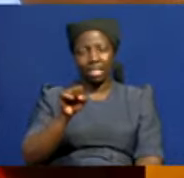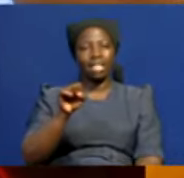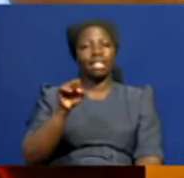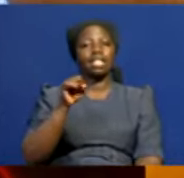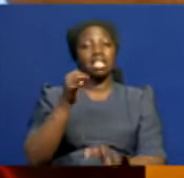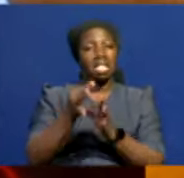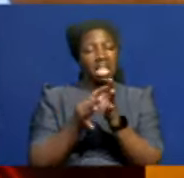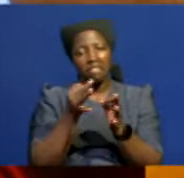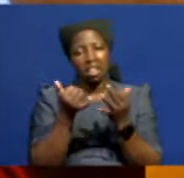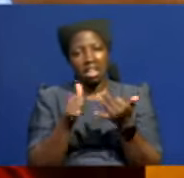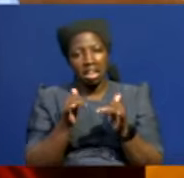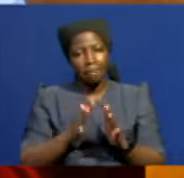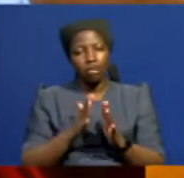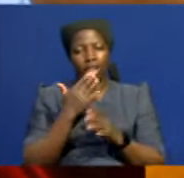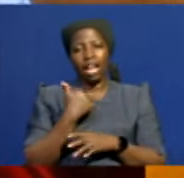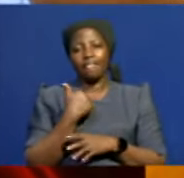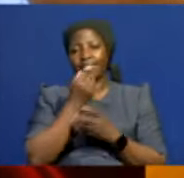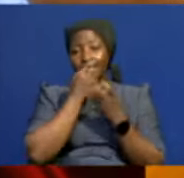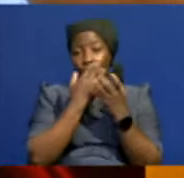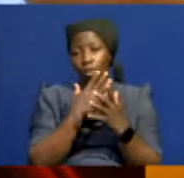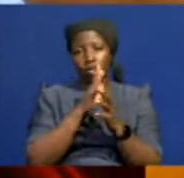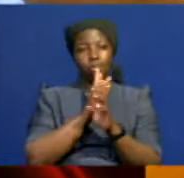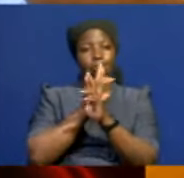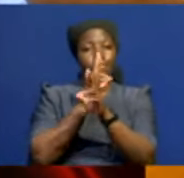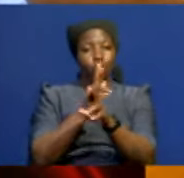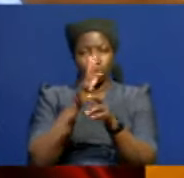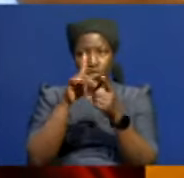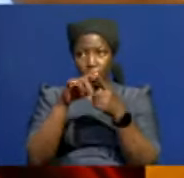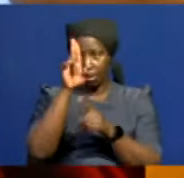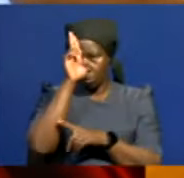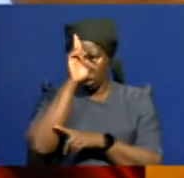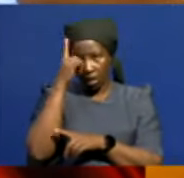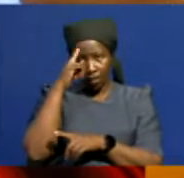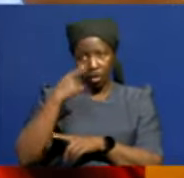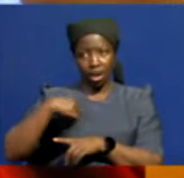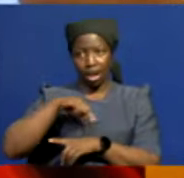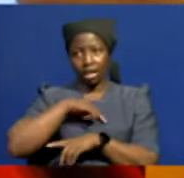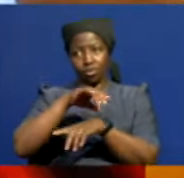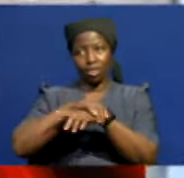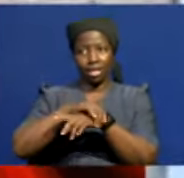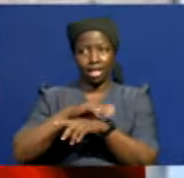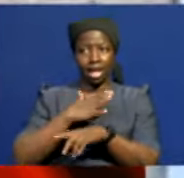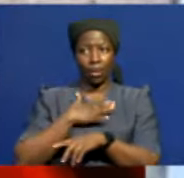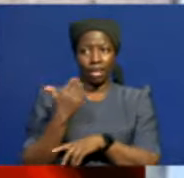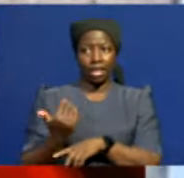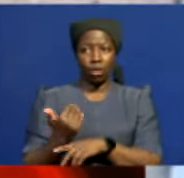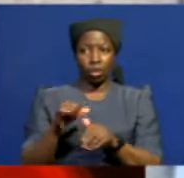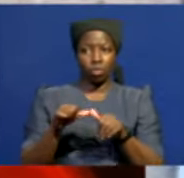apige ripoti kituoni ndio aweze tuweze kumpata mtoto wetu aendelee na masomo.